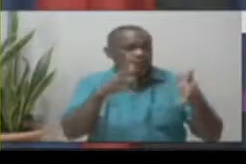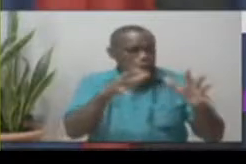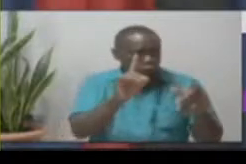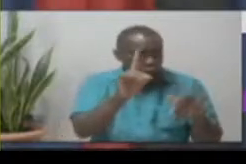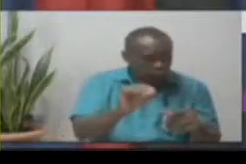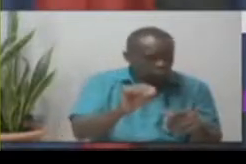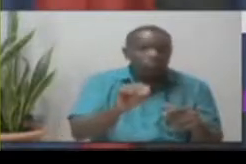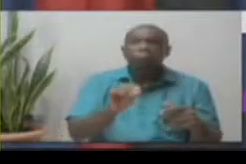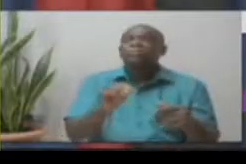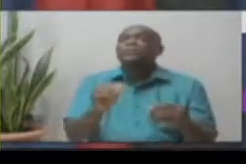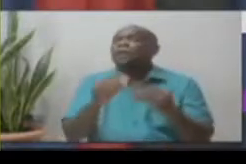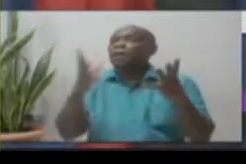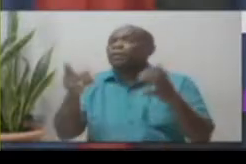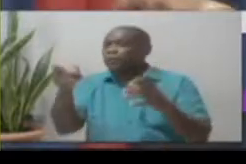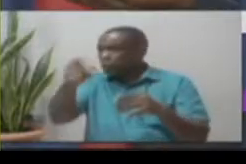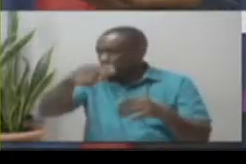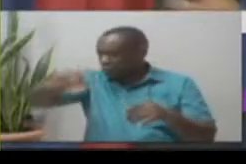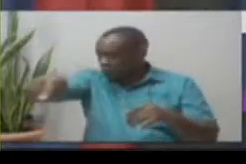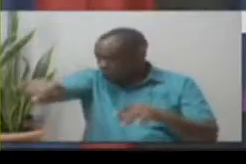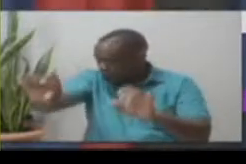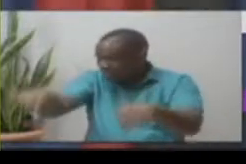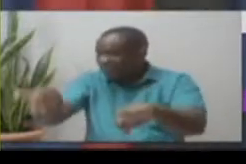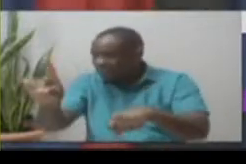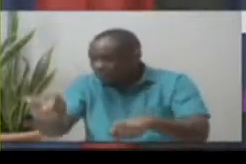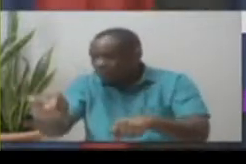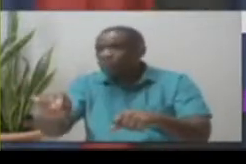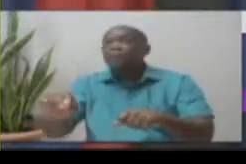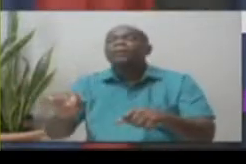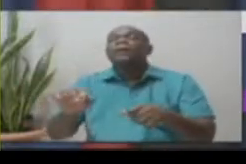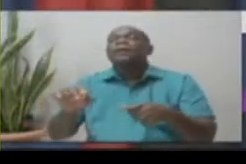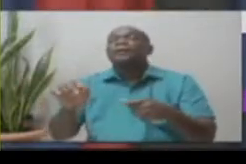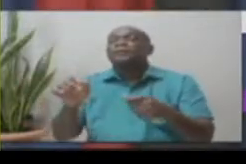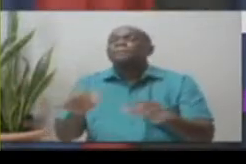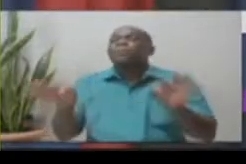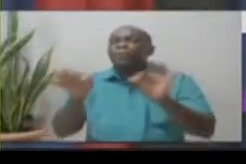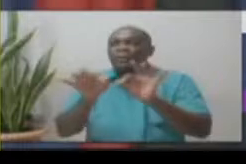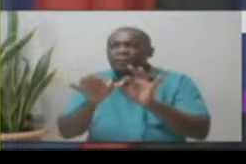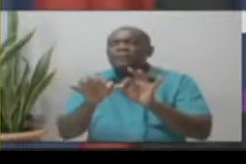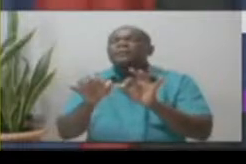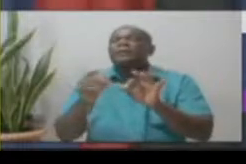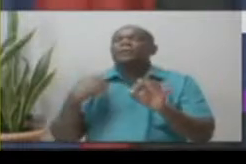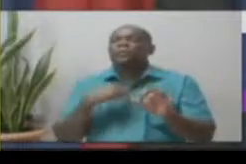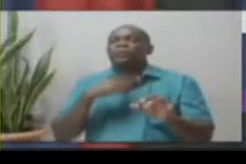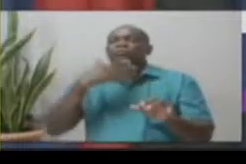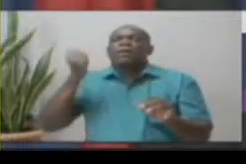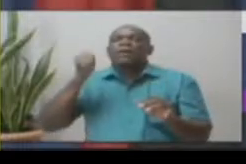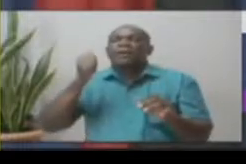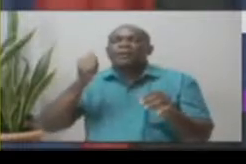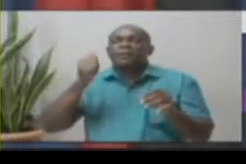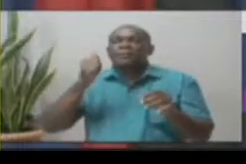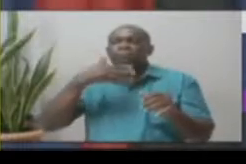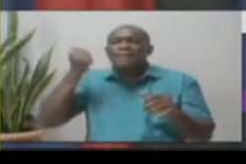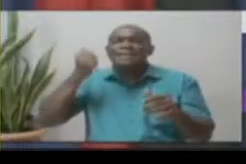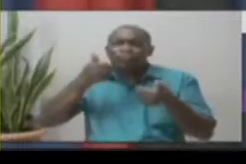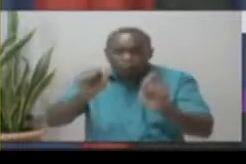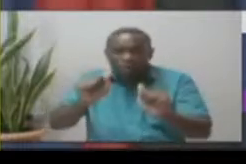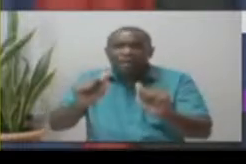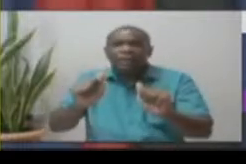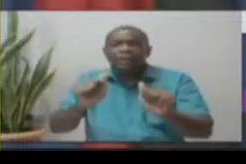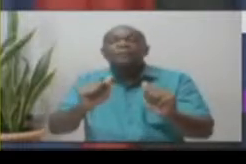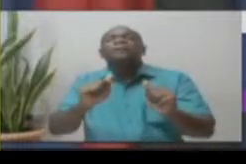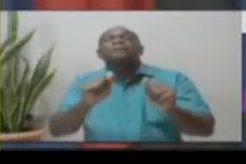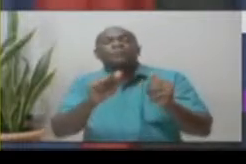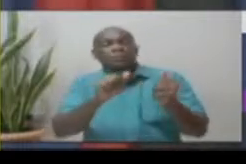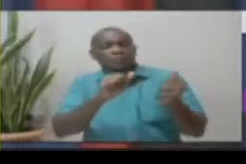make it difficult for the virus. And we are basically going down that same kind of road. Make it difficult for the virus to infect and to